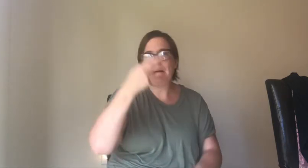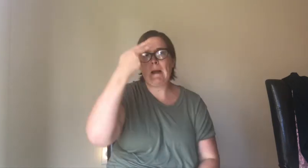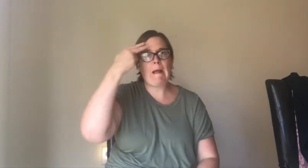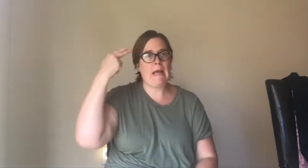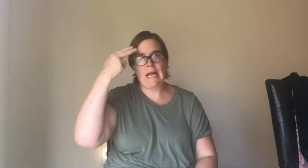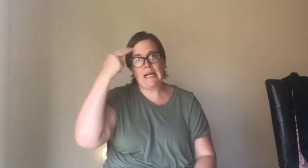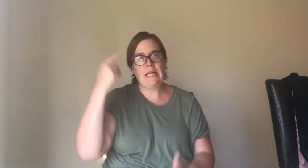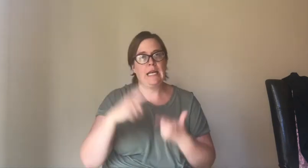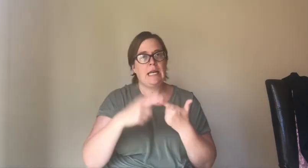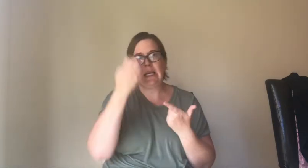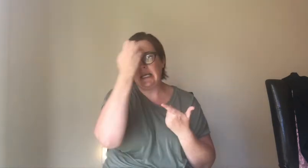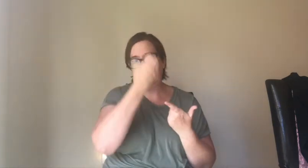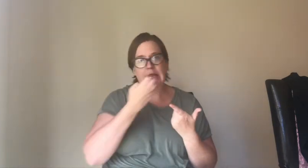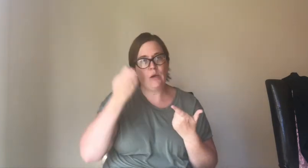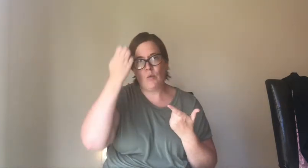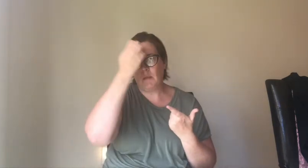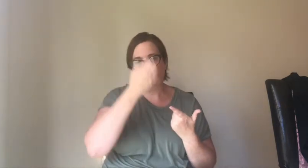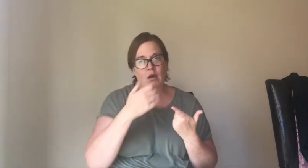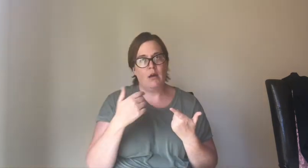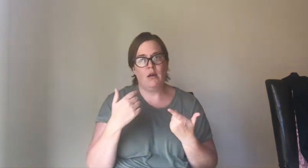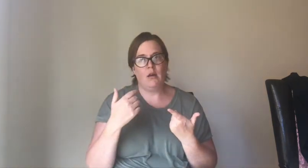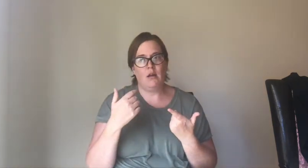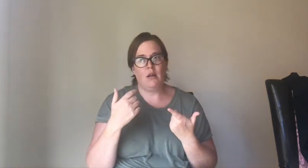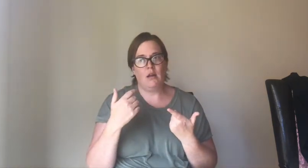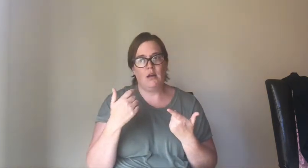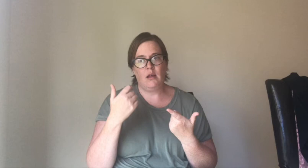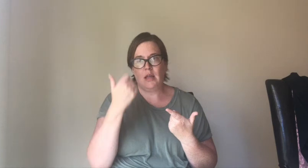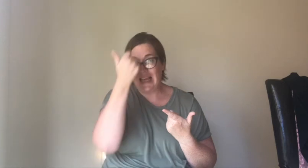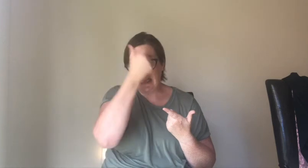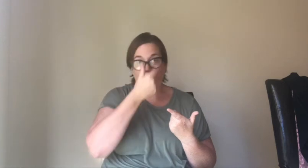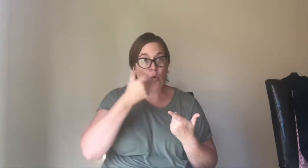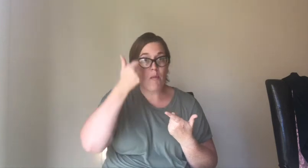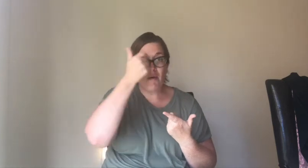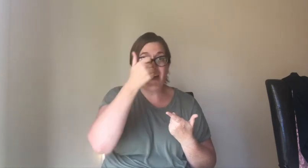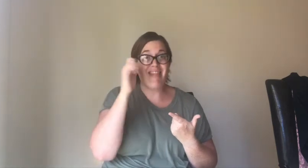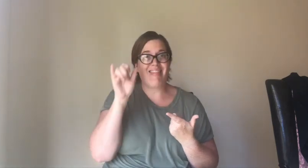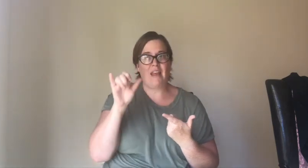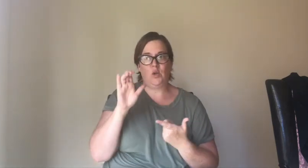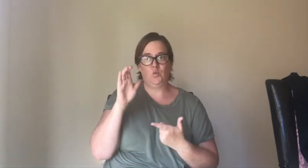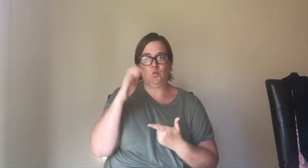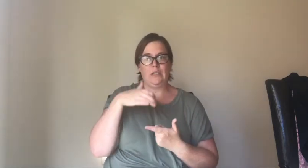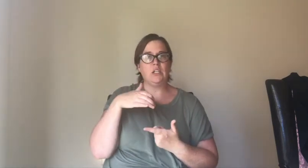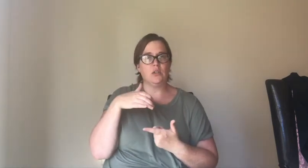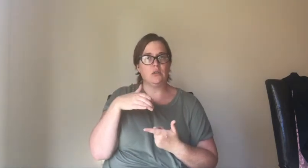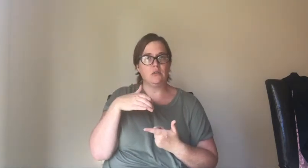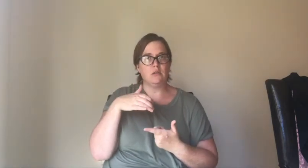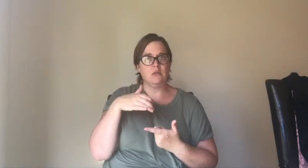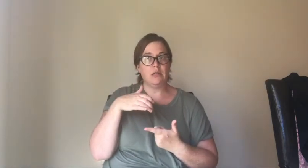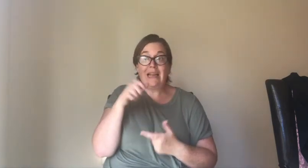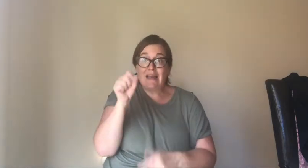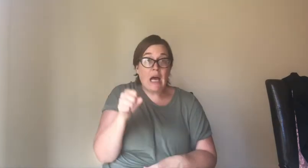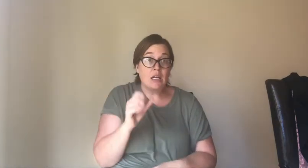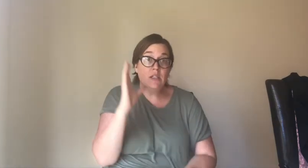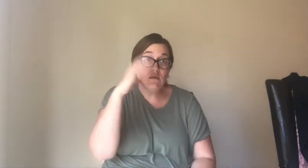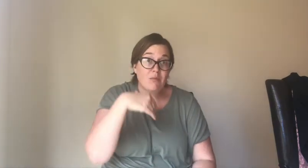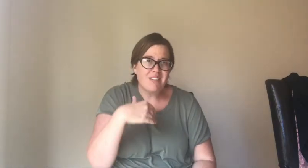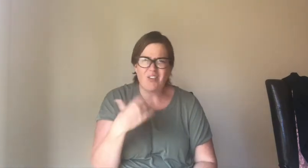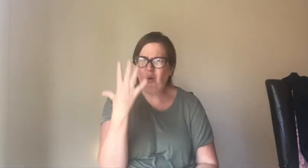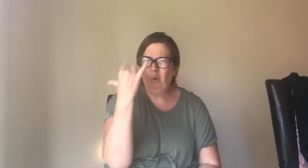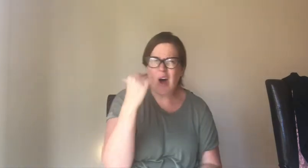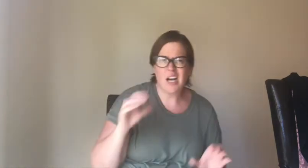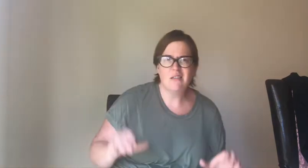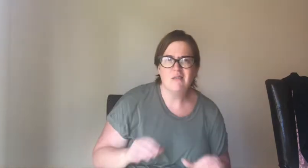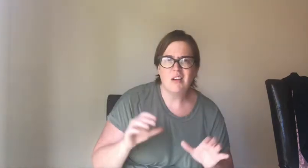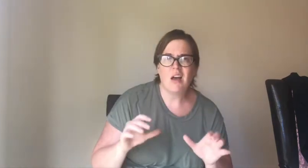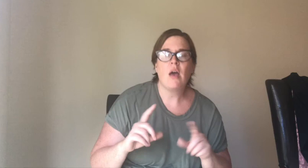foster parents for a year, that people literally said to us, you have 4 kids and you can barely take care of them. What are you doing? That's just weird. And we had to